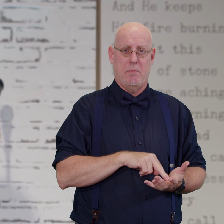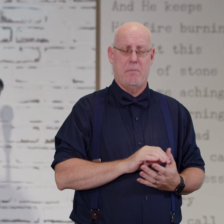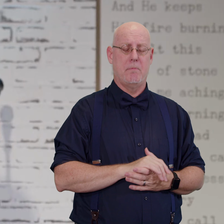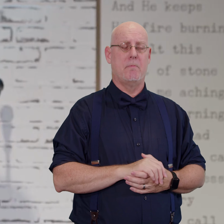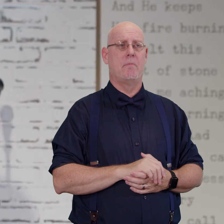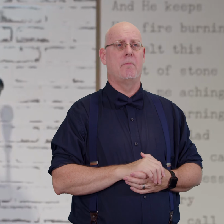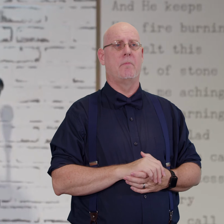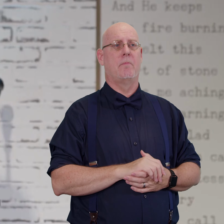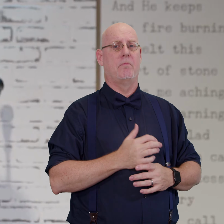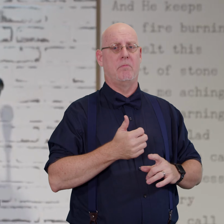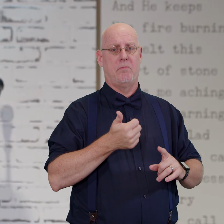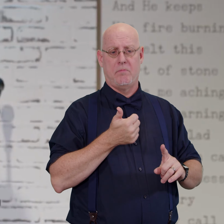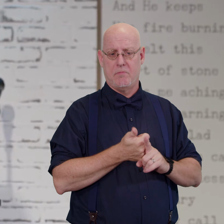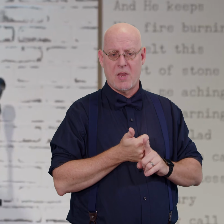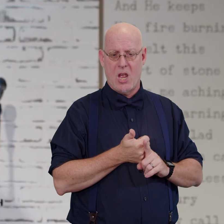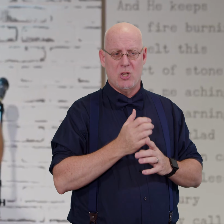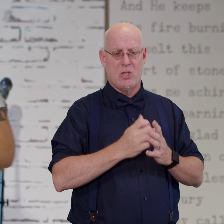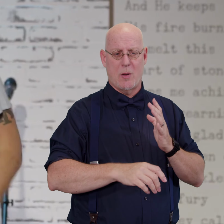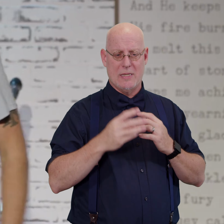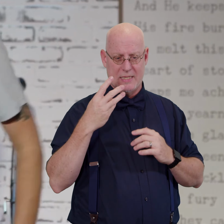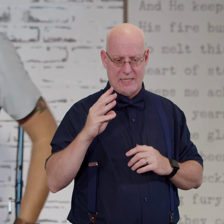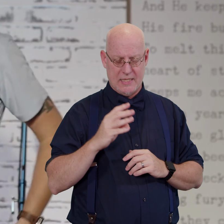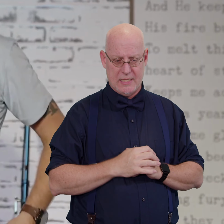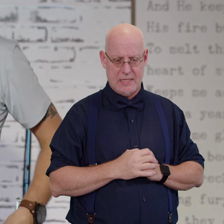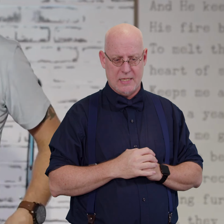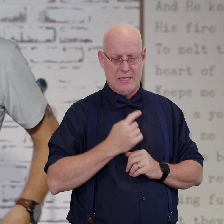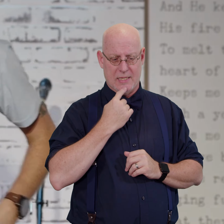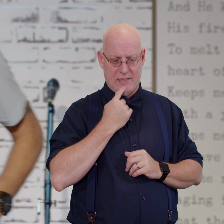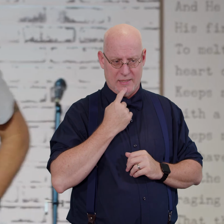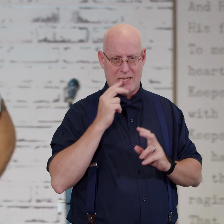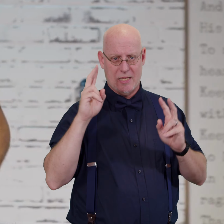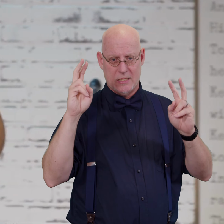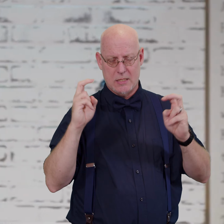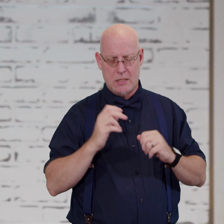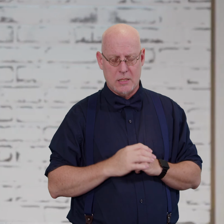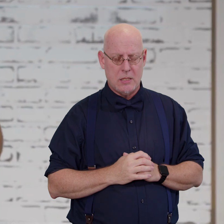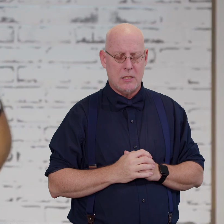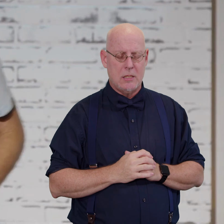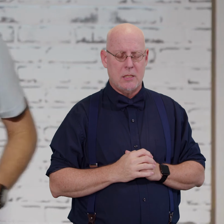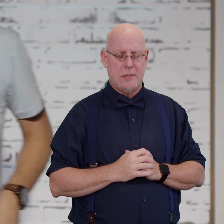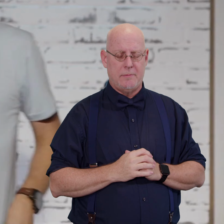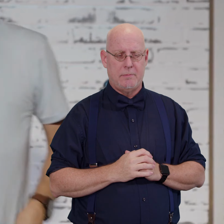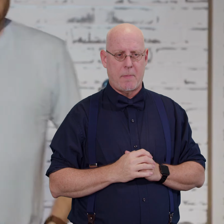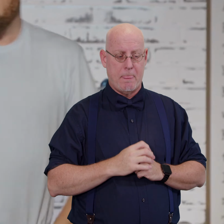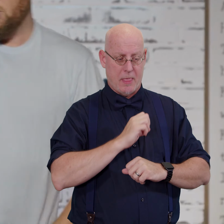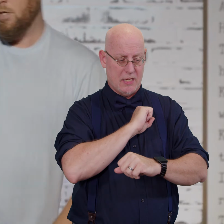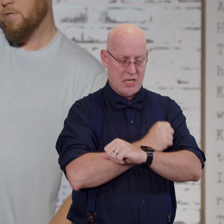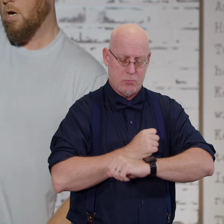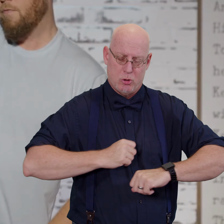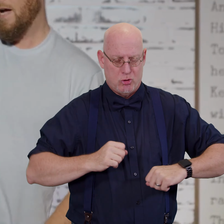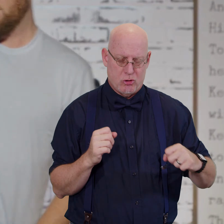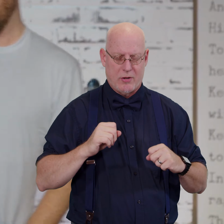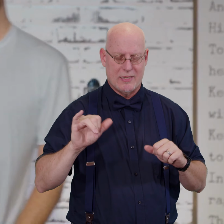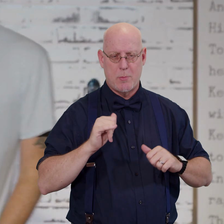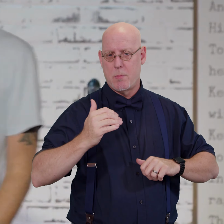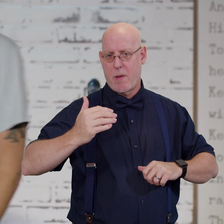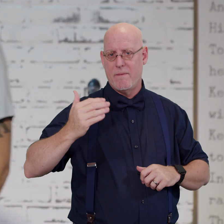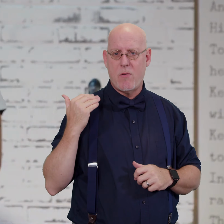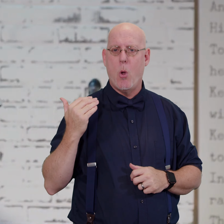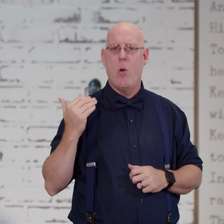bed. And chapter 16 says these words. Samson shook himself as